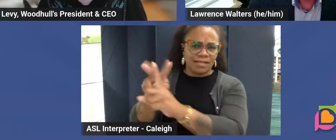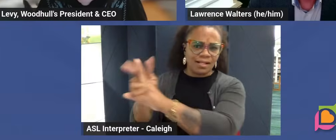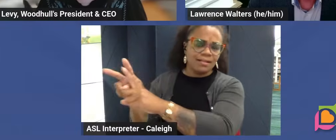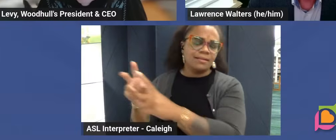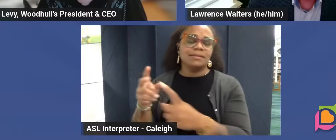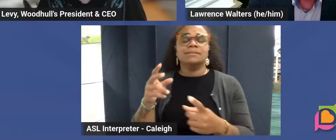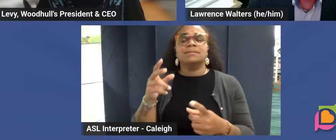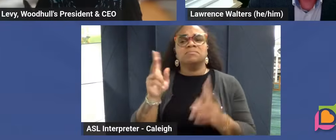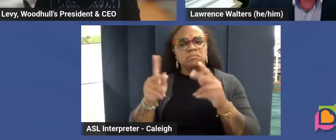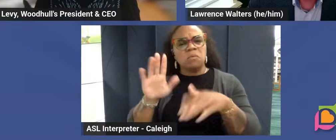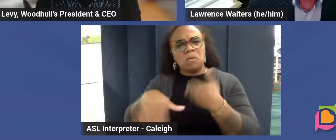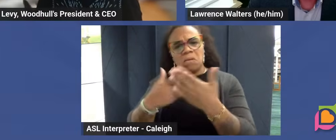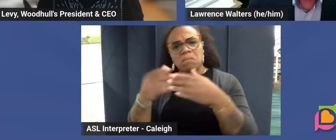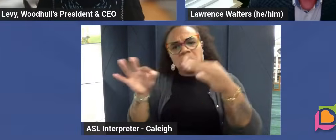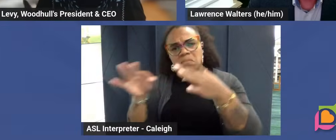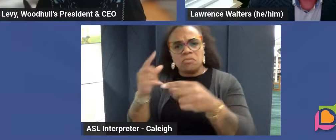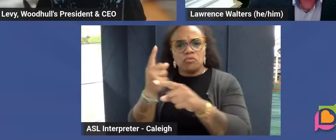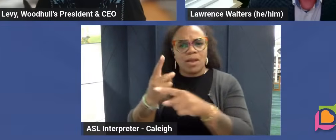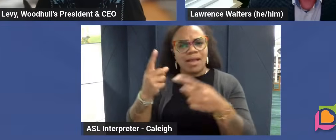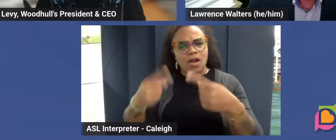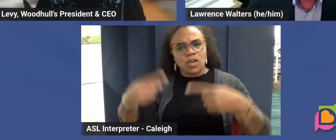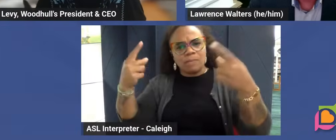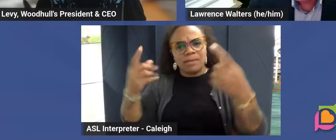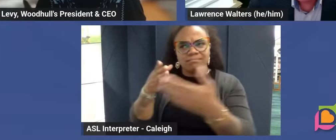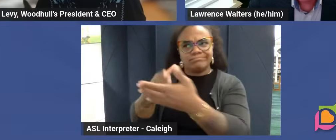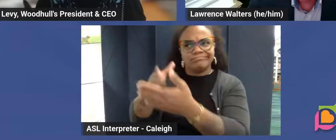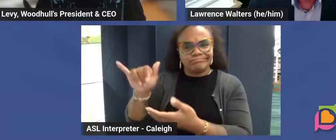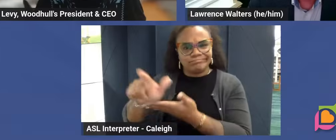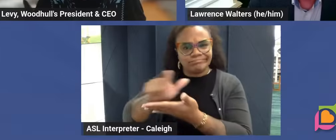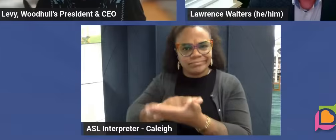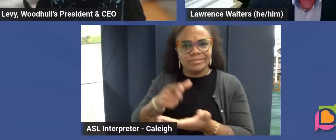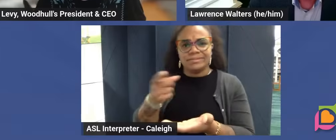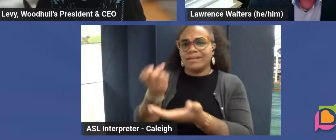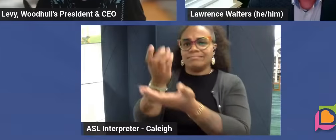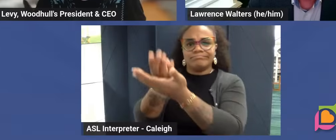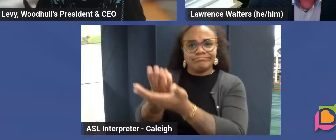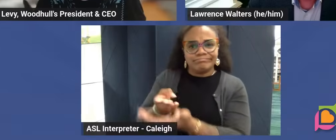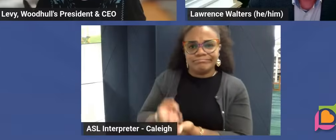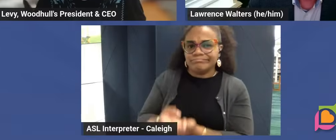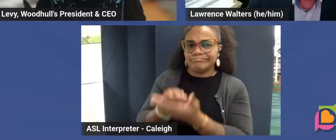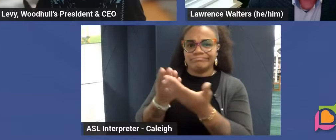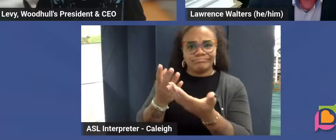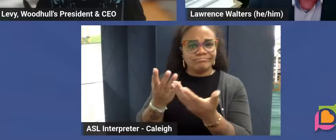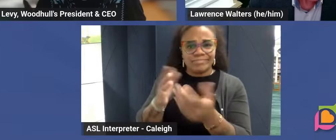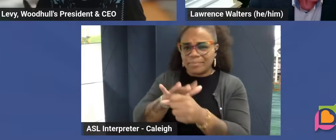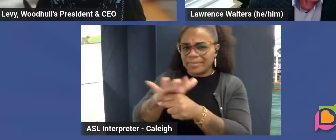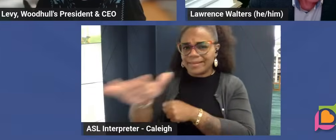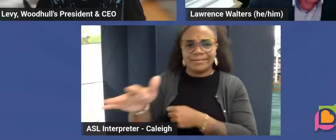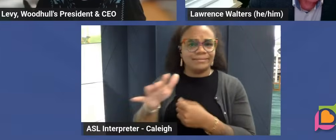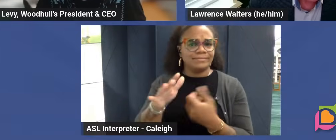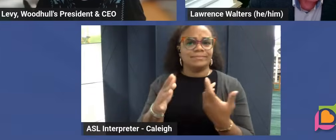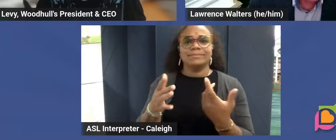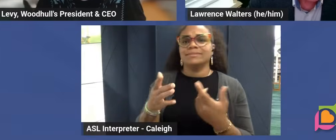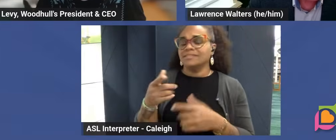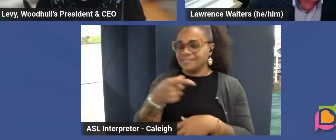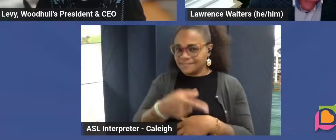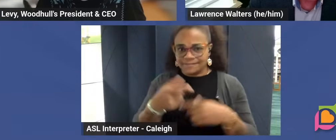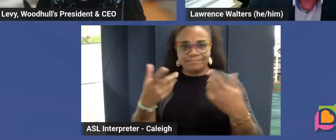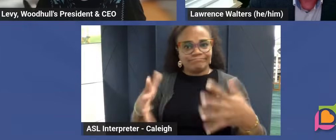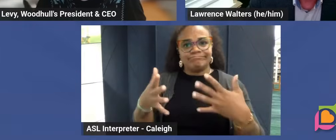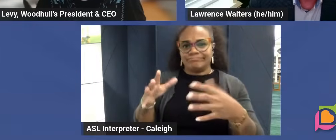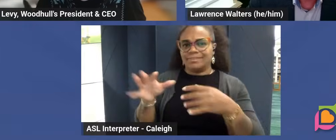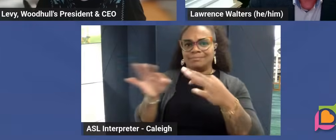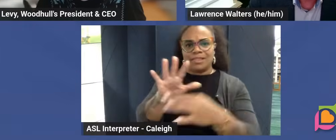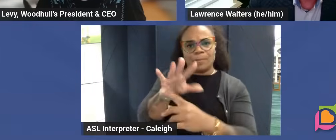I would say. All the proper evidence was put in the record, arguments were made, and I think